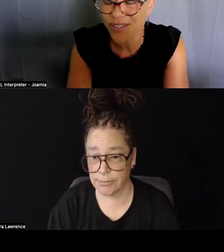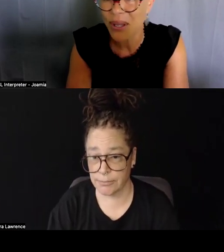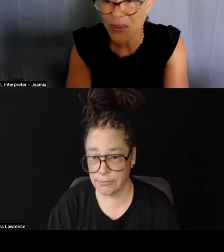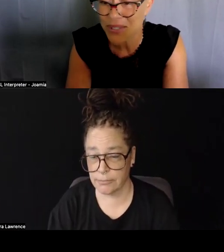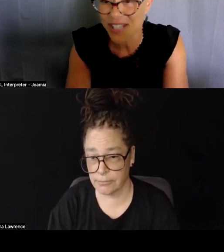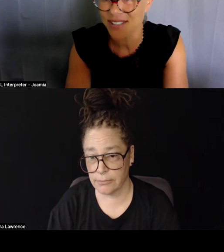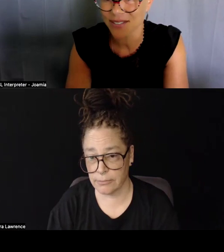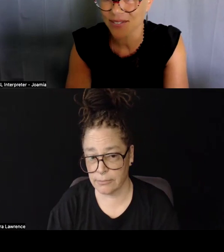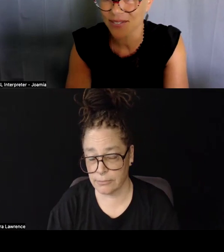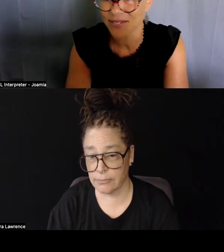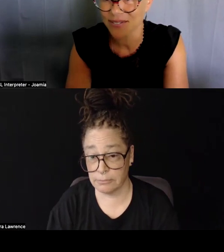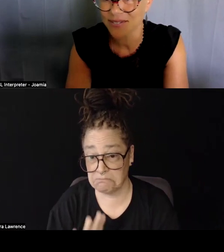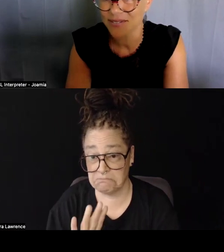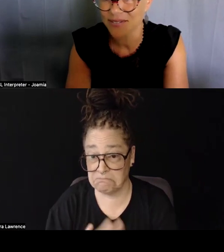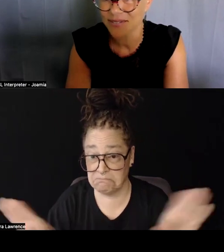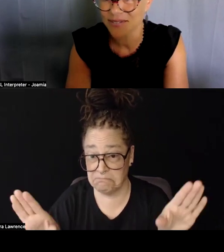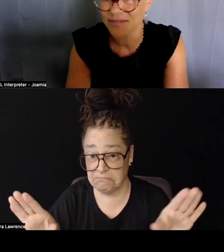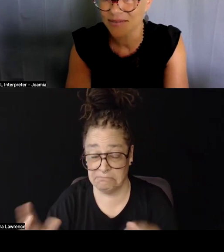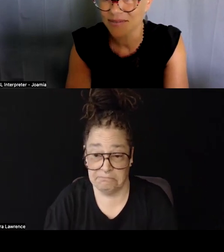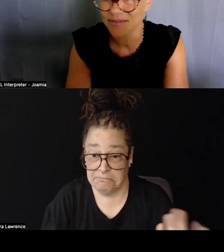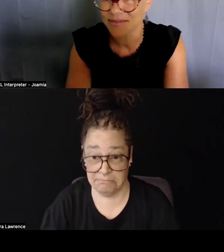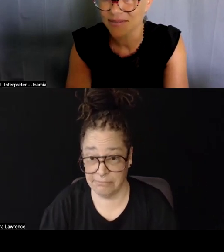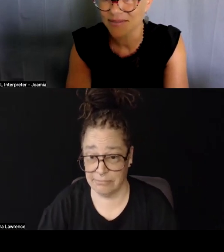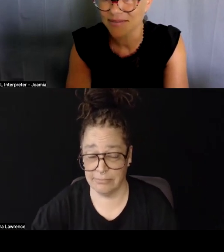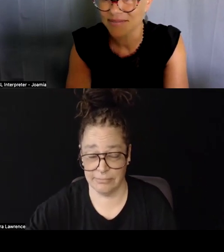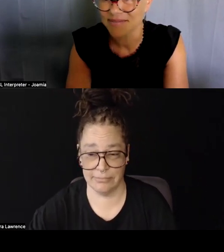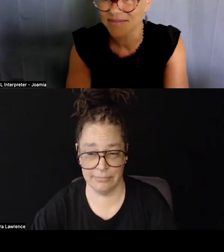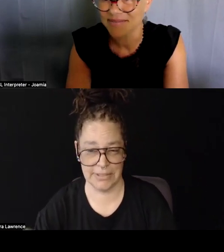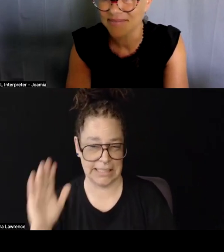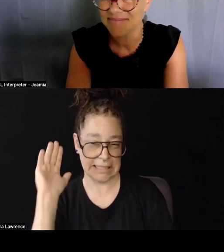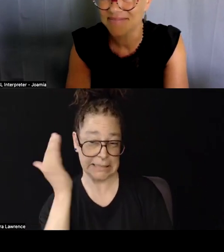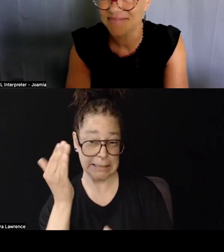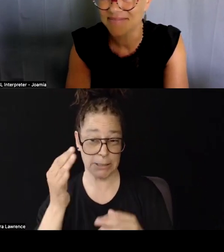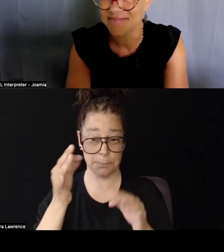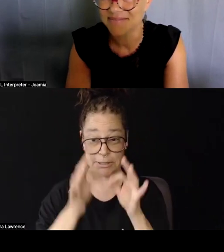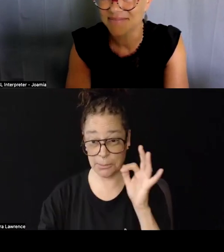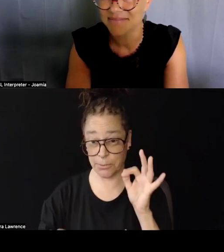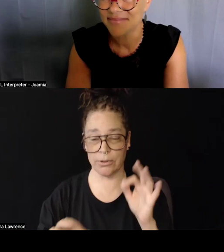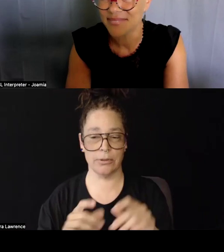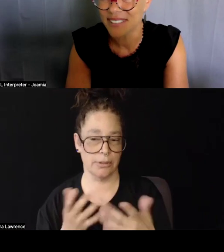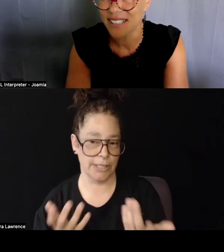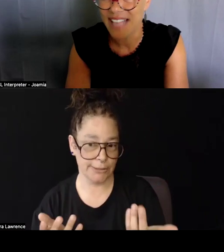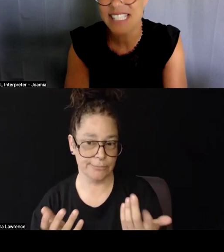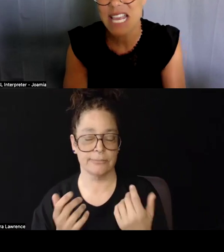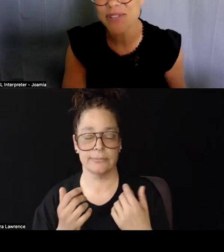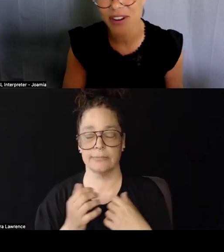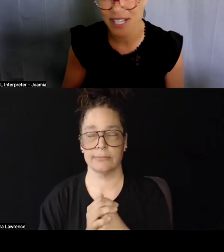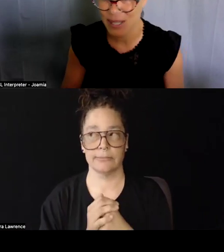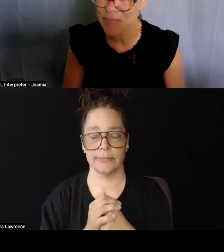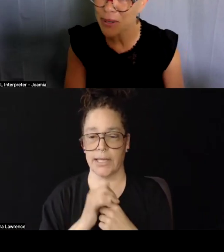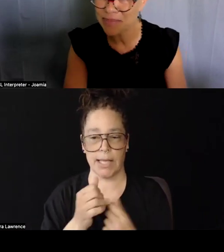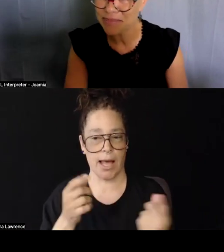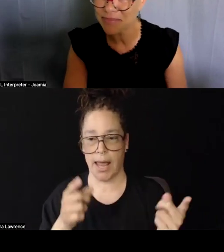don't use it. It seems